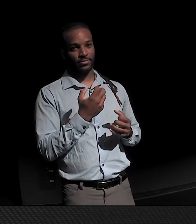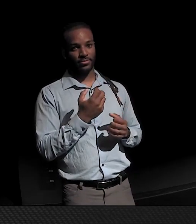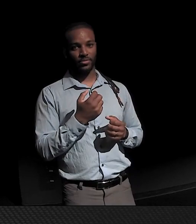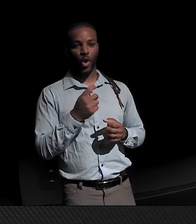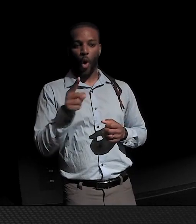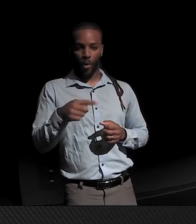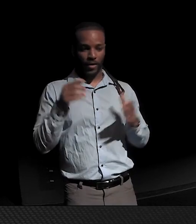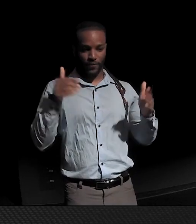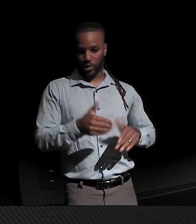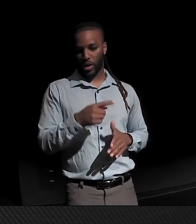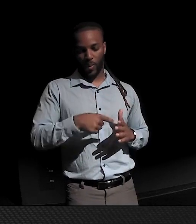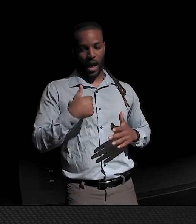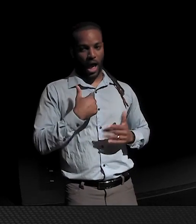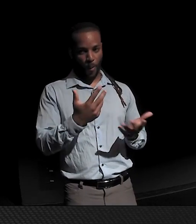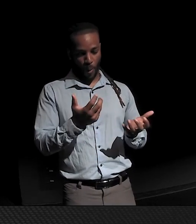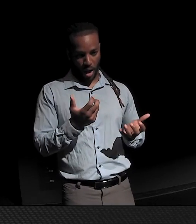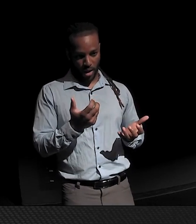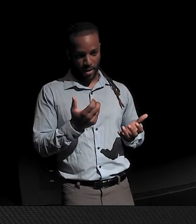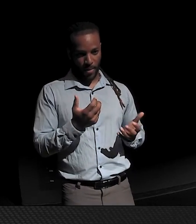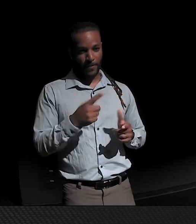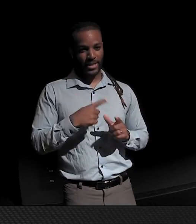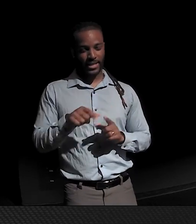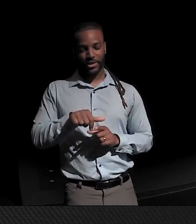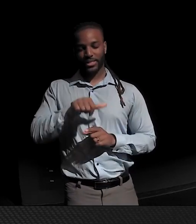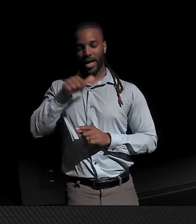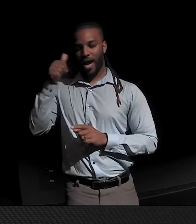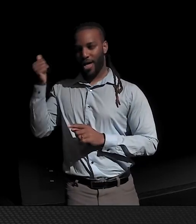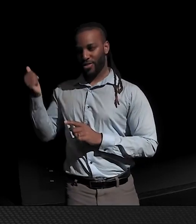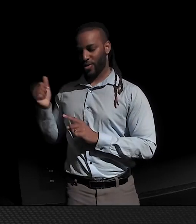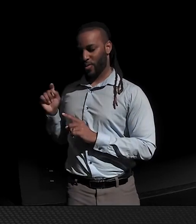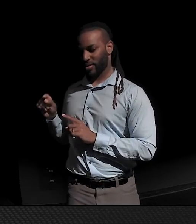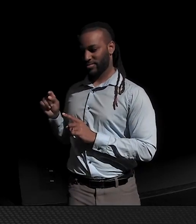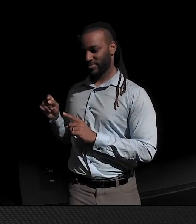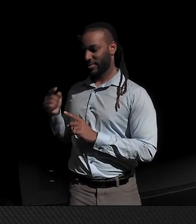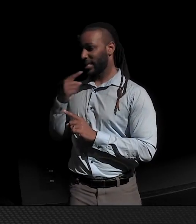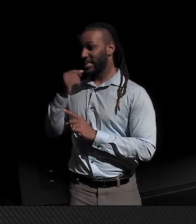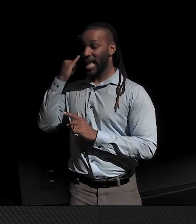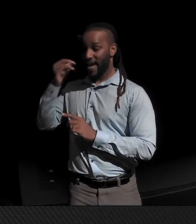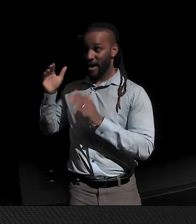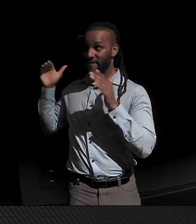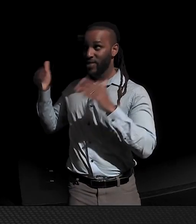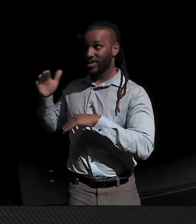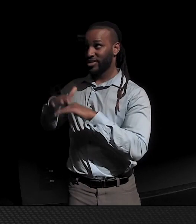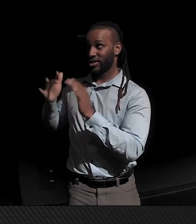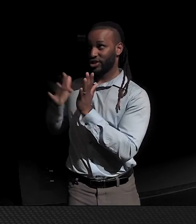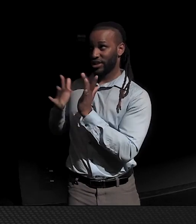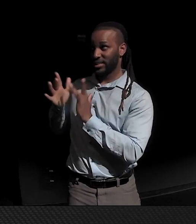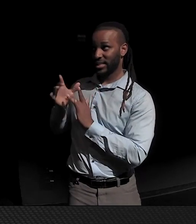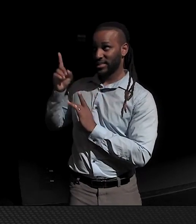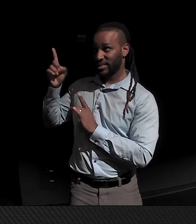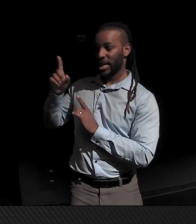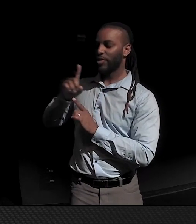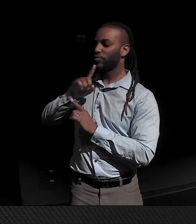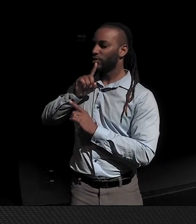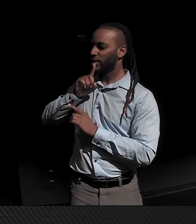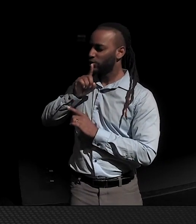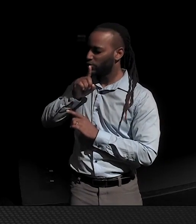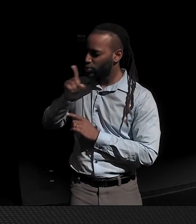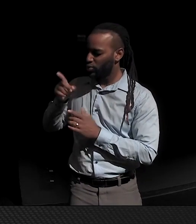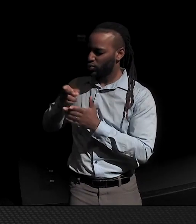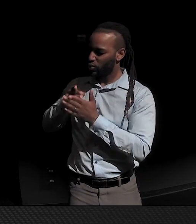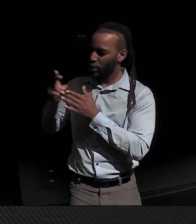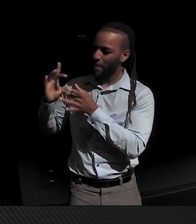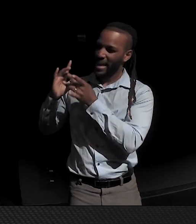based around what I wanted. But then there's this other way, which says if I focus on Jesus and really truly